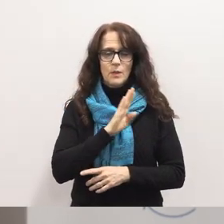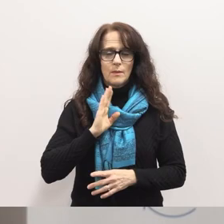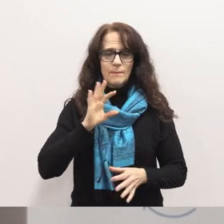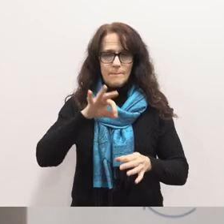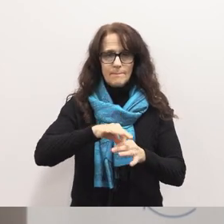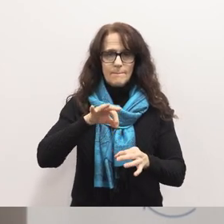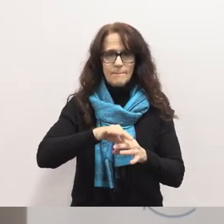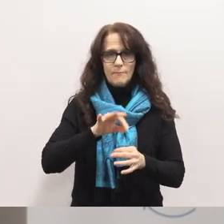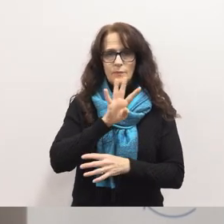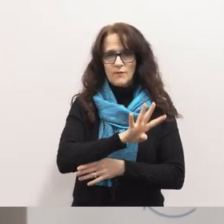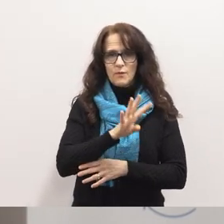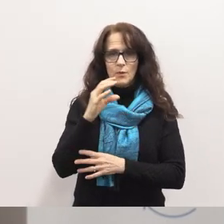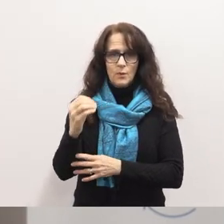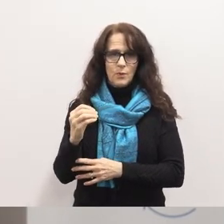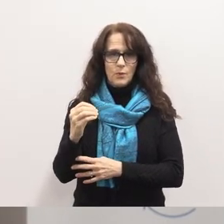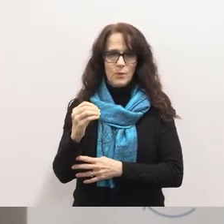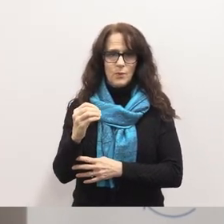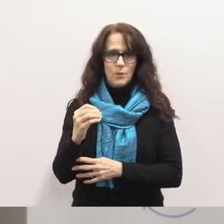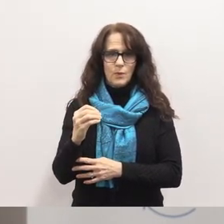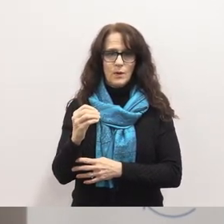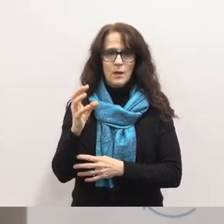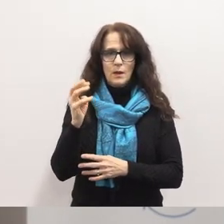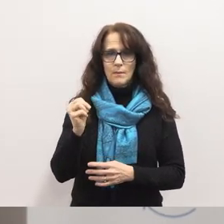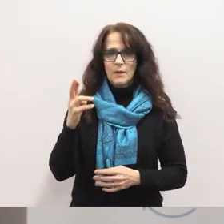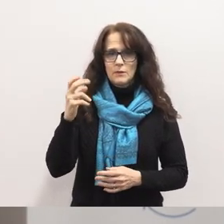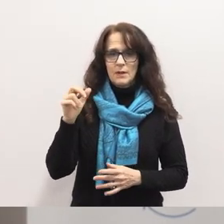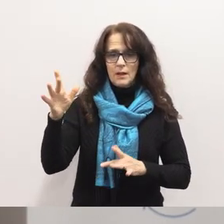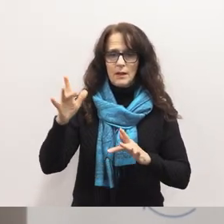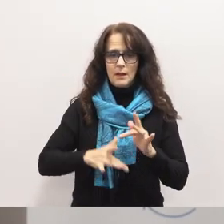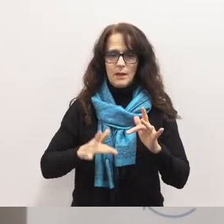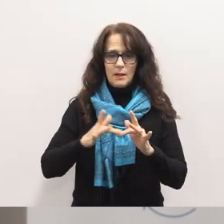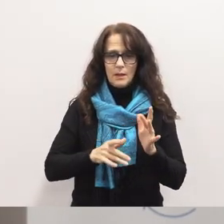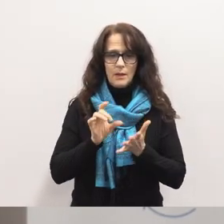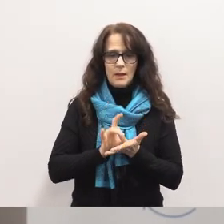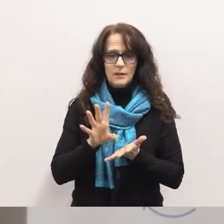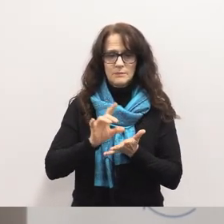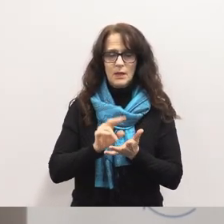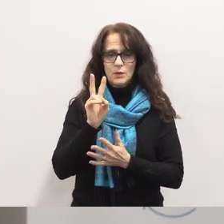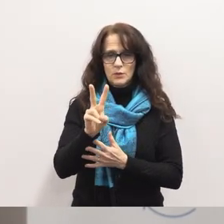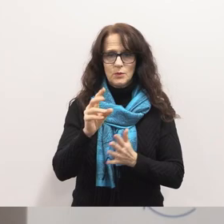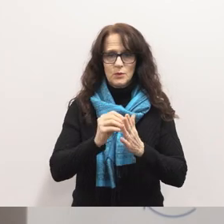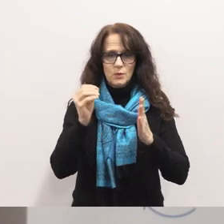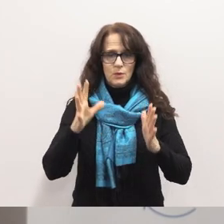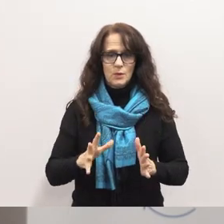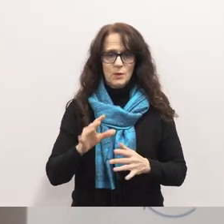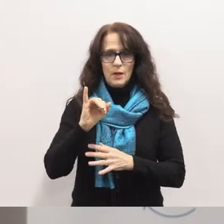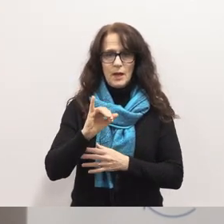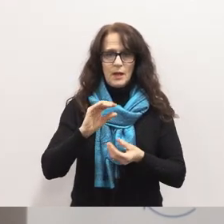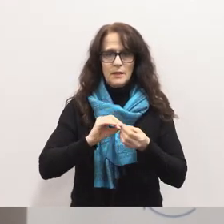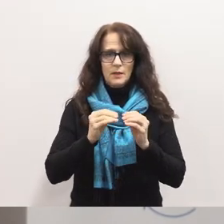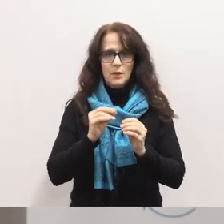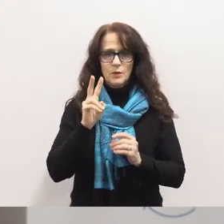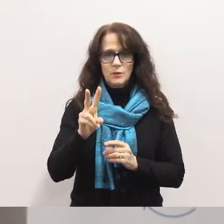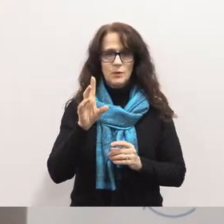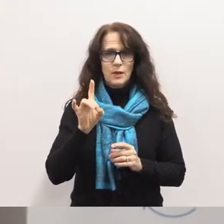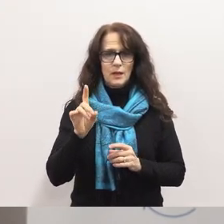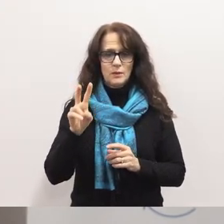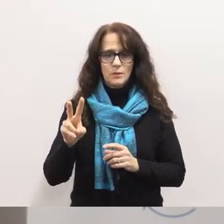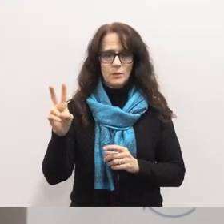voted 4-0 with Mr. Miller absent to expel two students. ID numbers